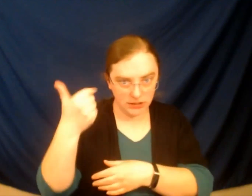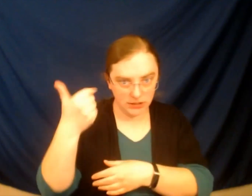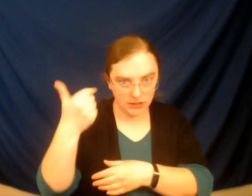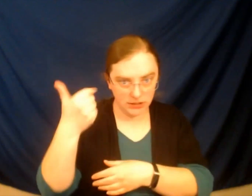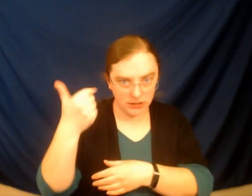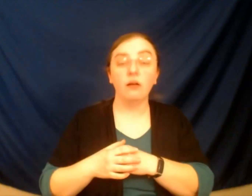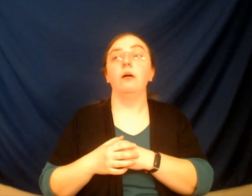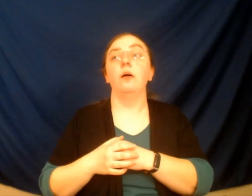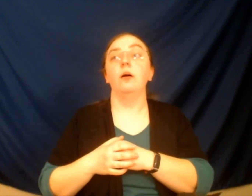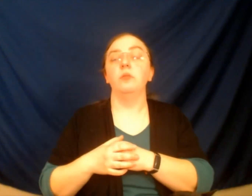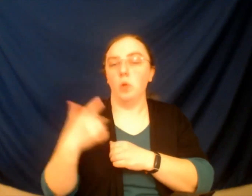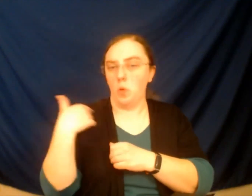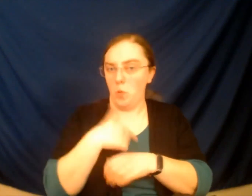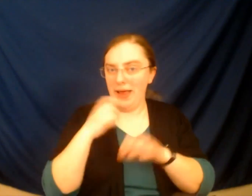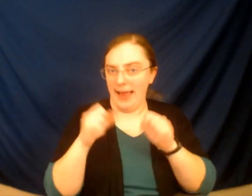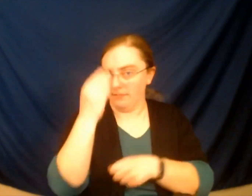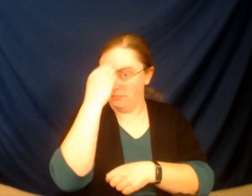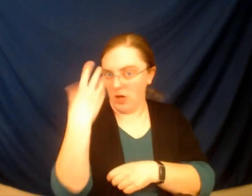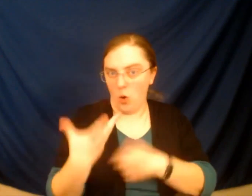kindergarten.